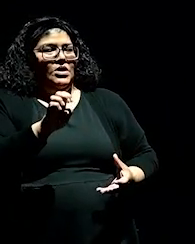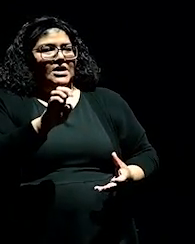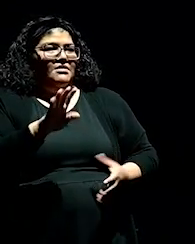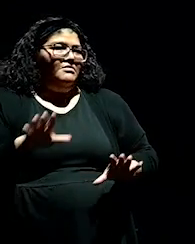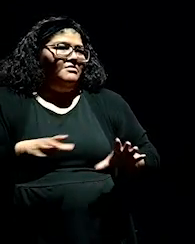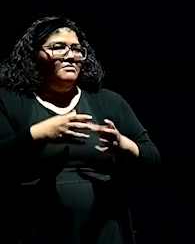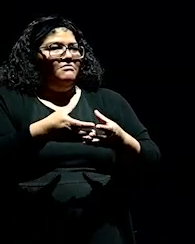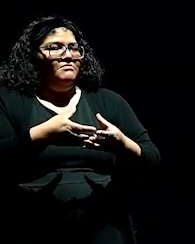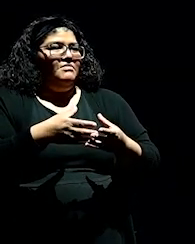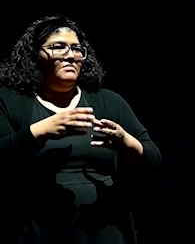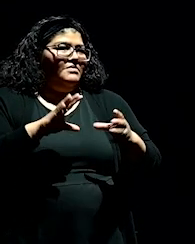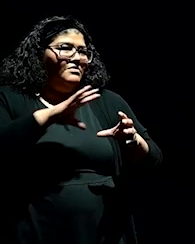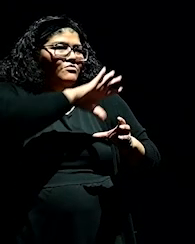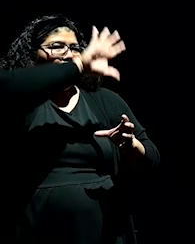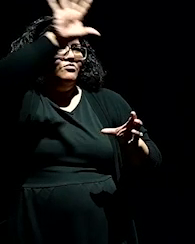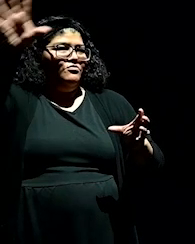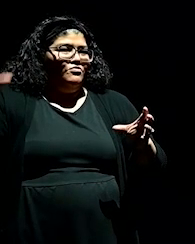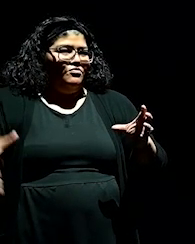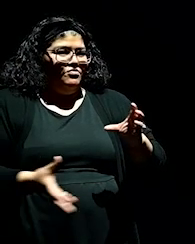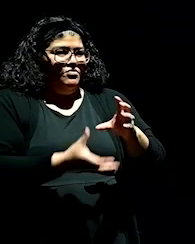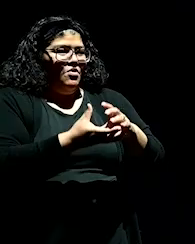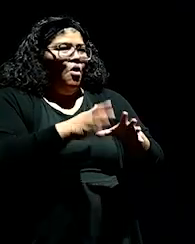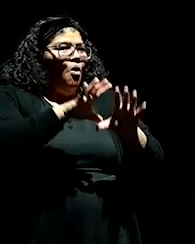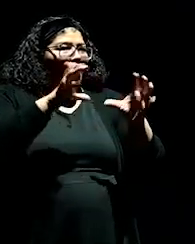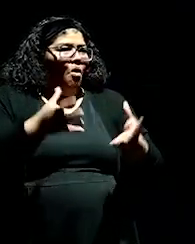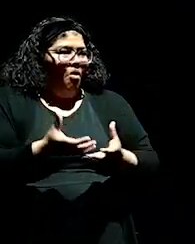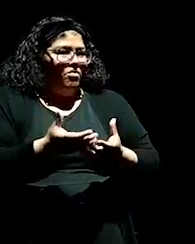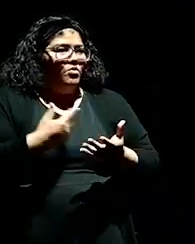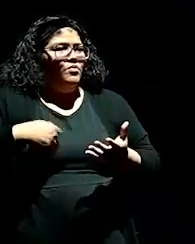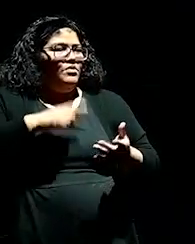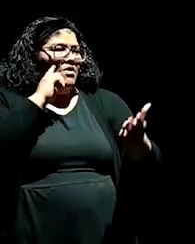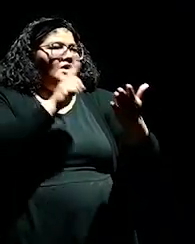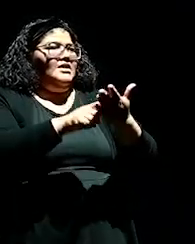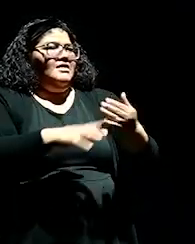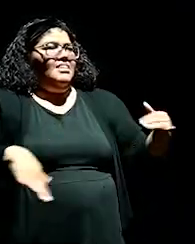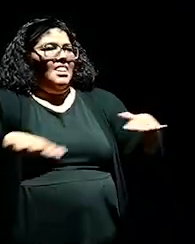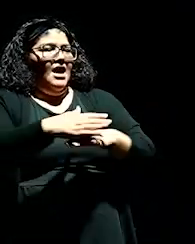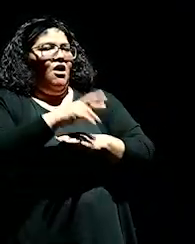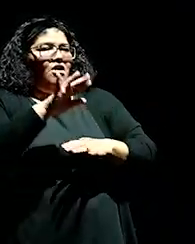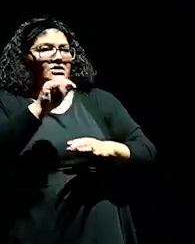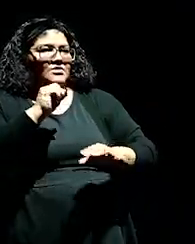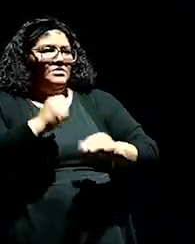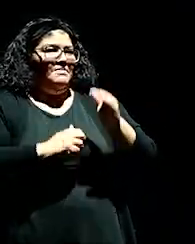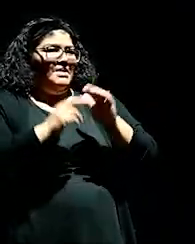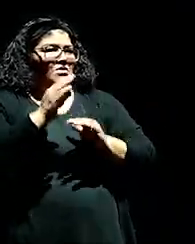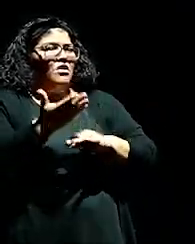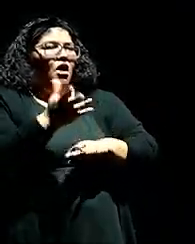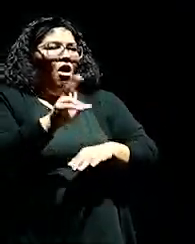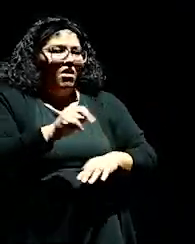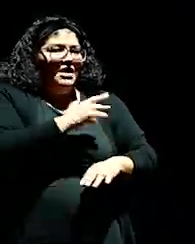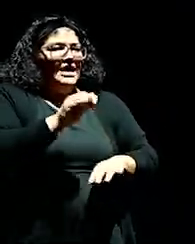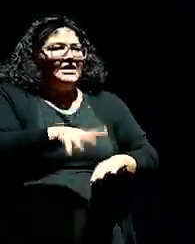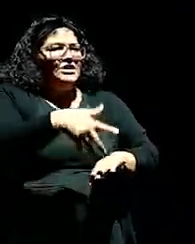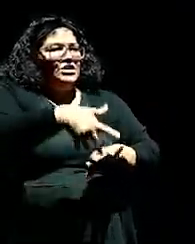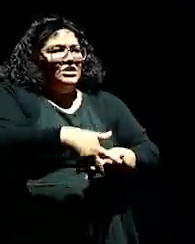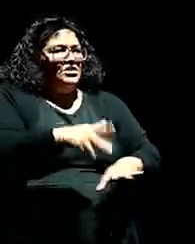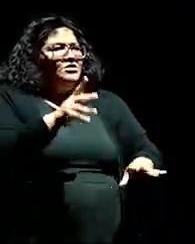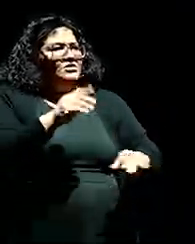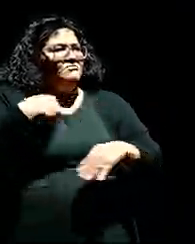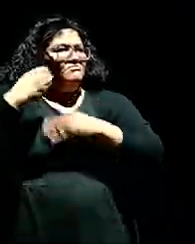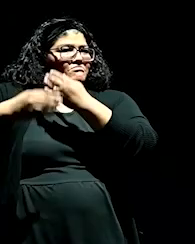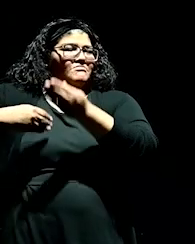We honor the land on which RIT was built and recognize the unique relationship that the indigenous stewards have with this land.